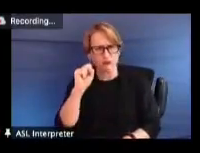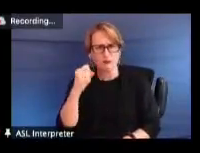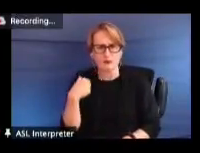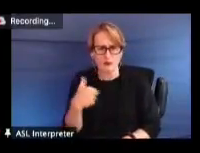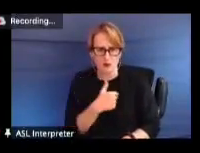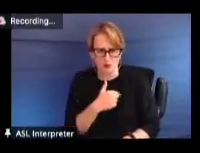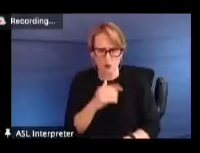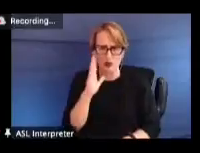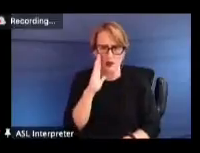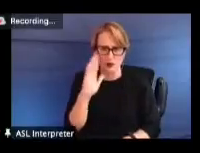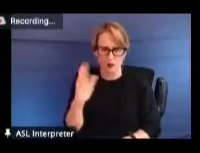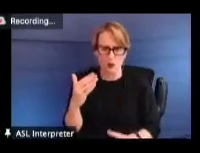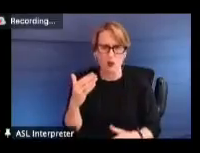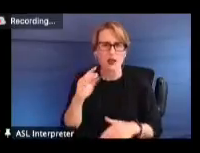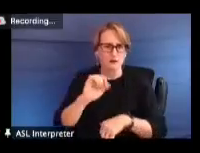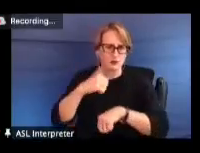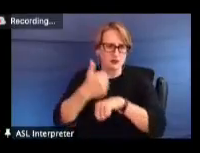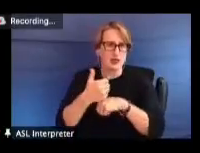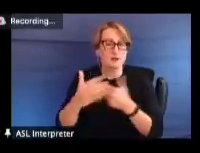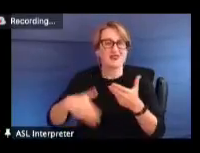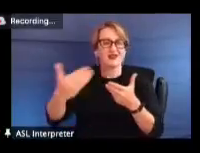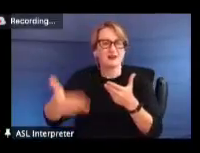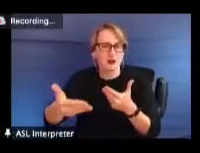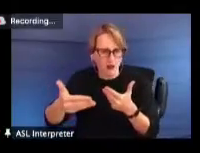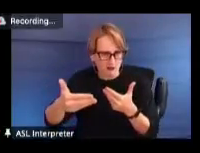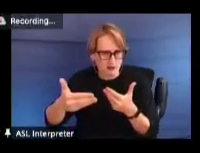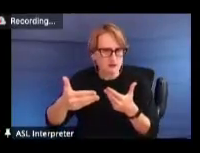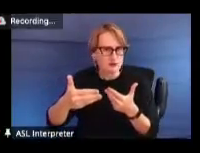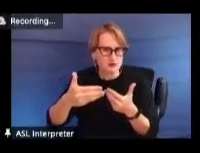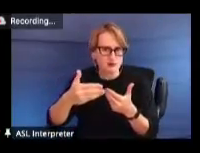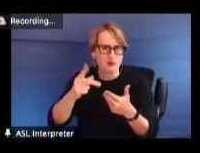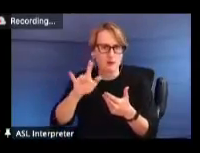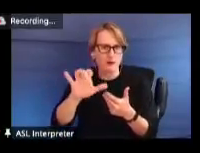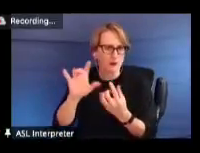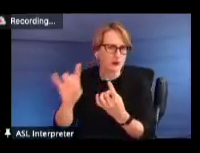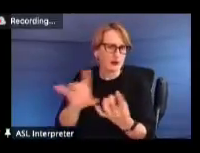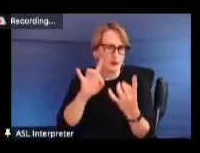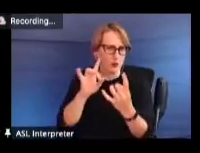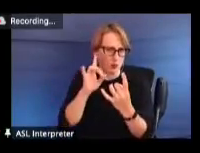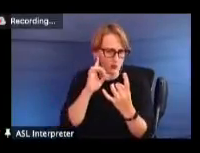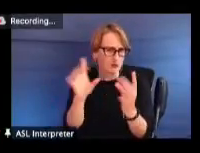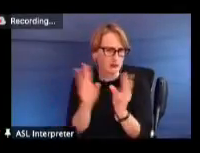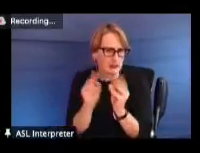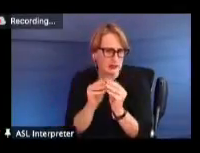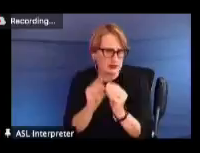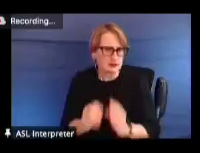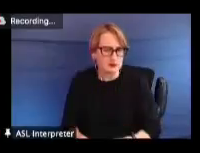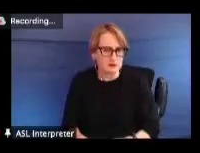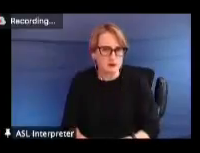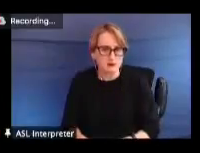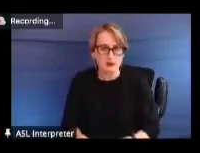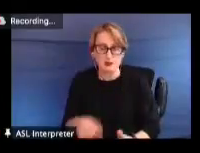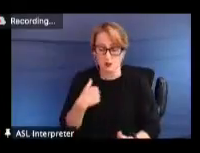a next set of public input meetings. Absolutely. Because basically once we put out that